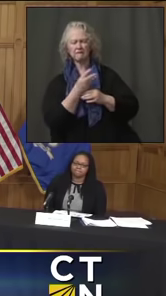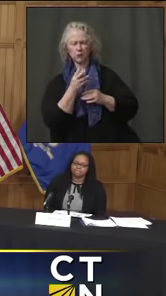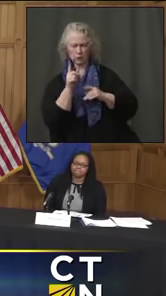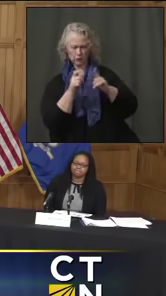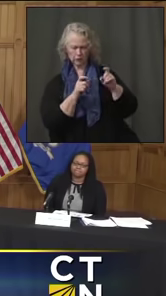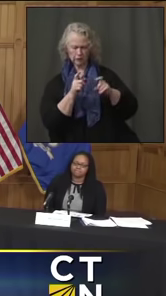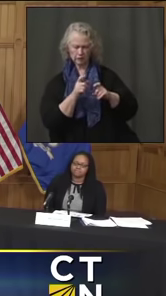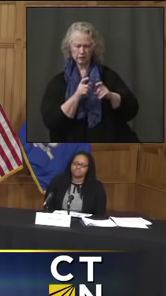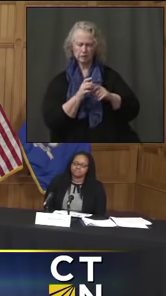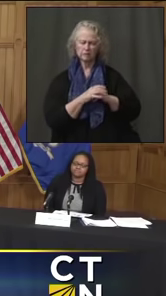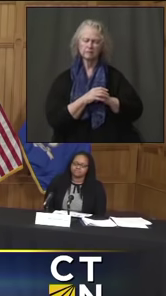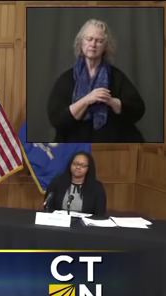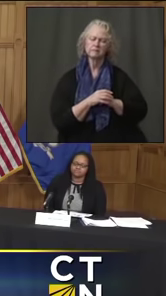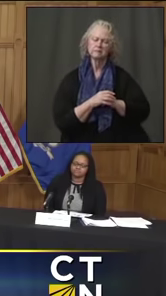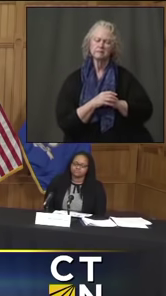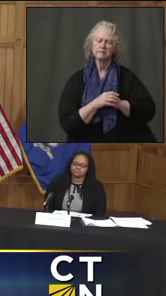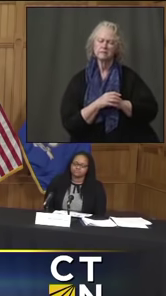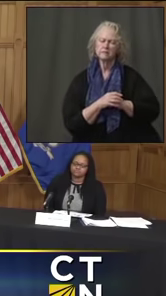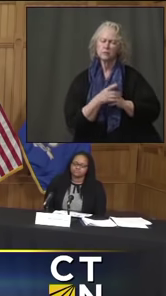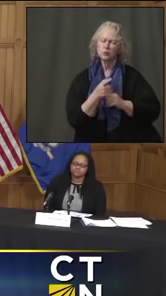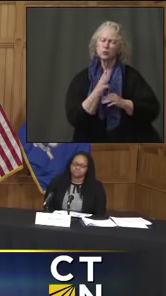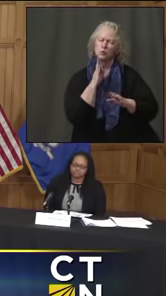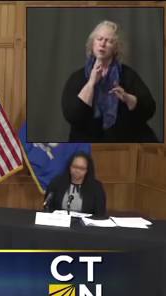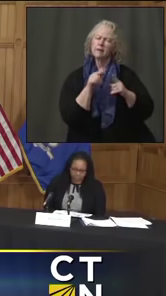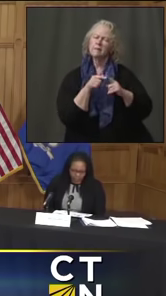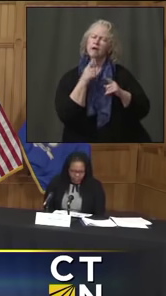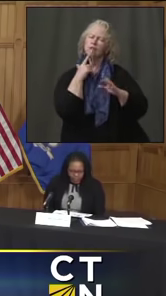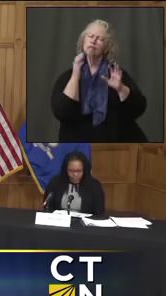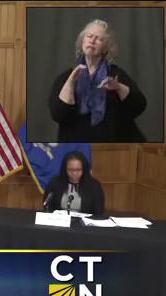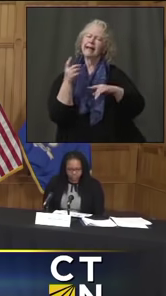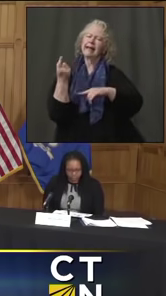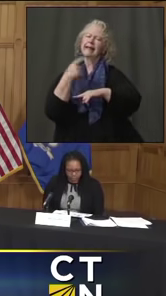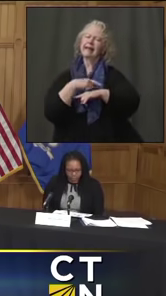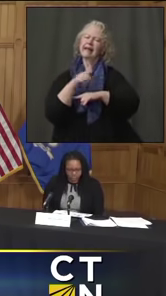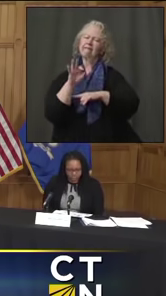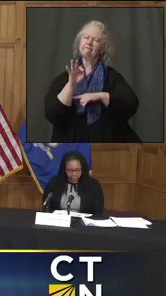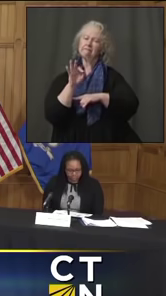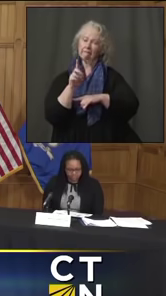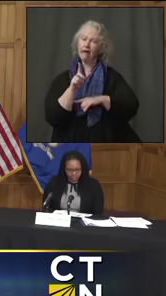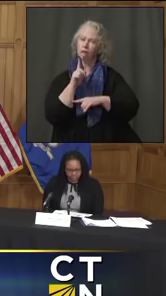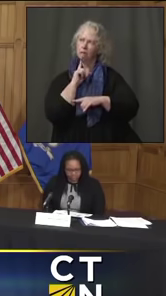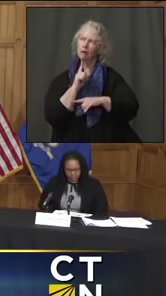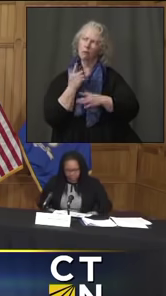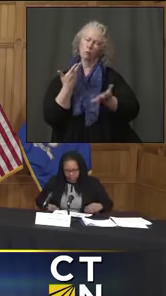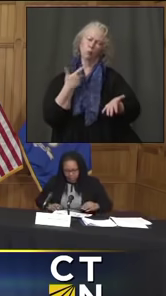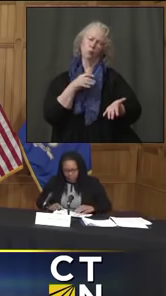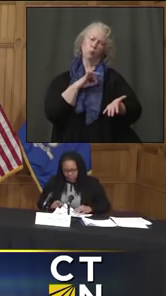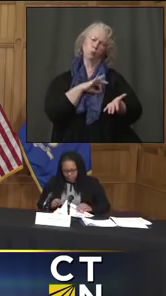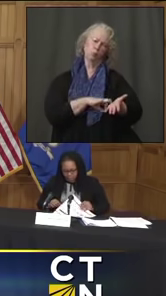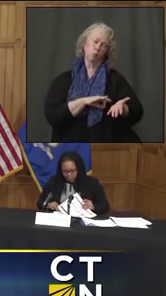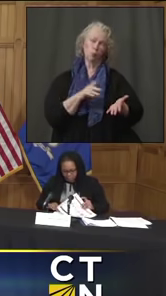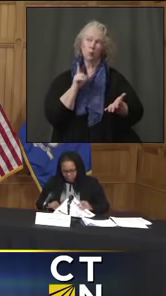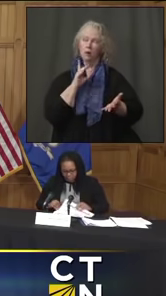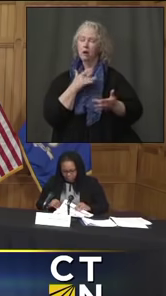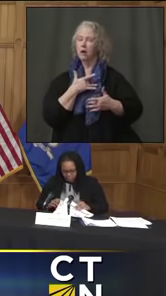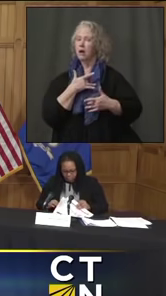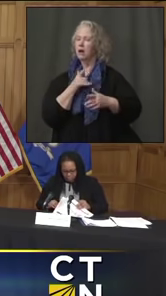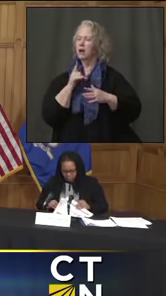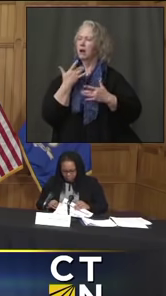you had mentioned earlier that the rainy day fund will be very helpful in this case, and we have one of the highest in the